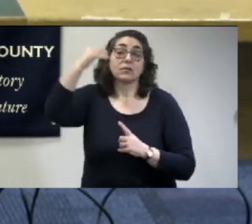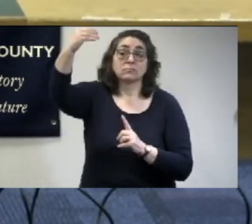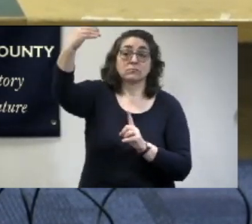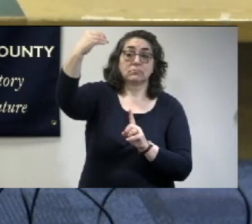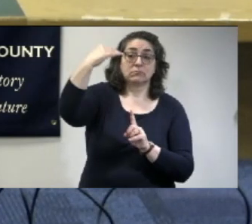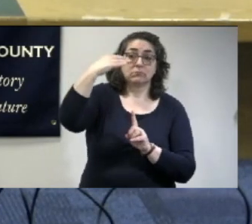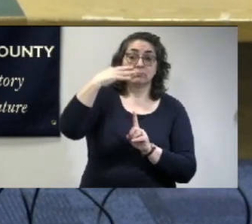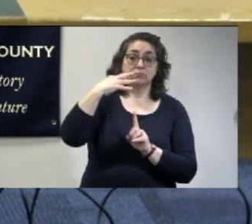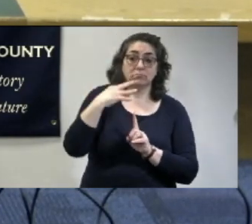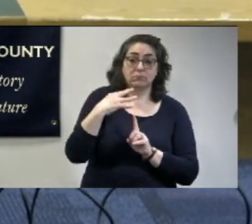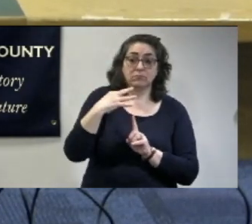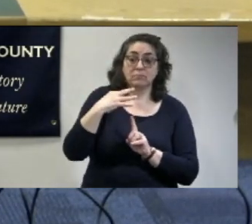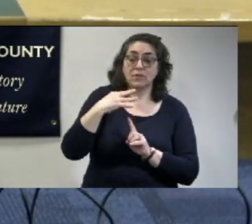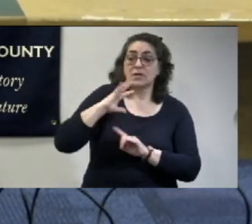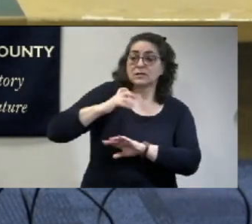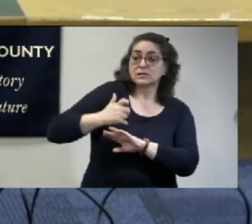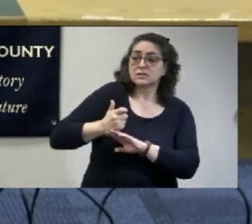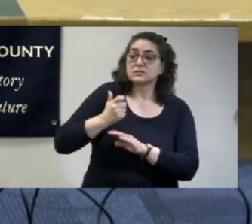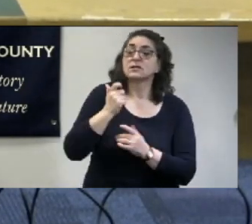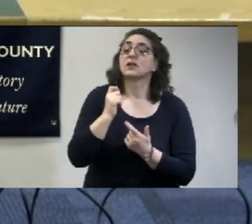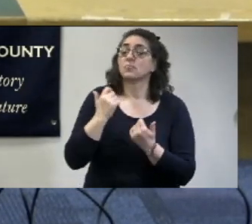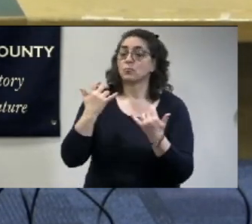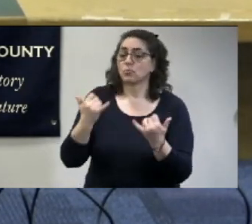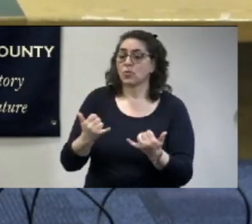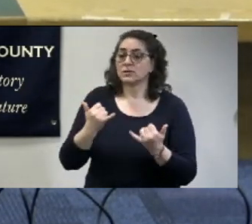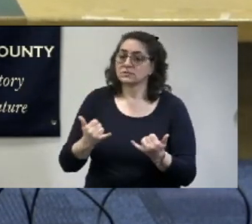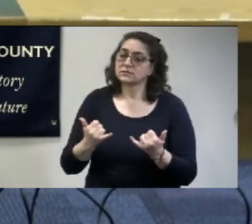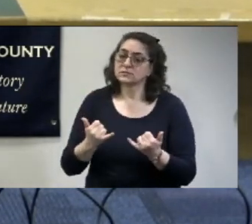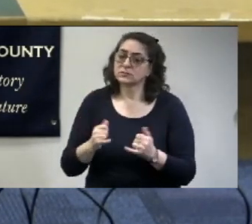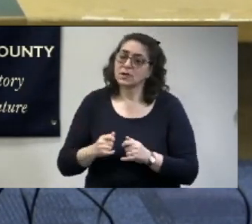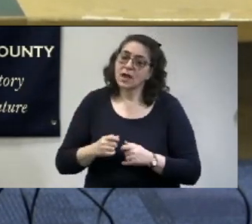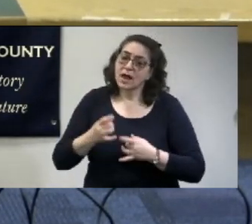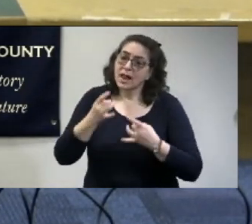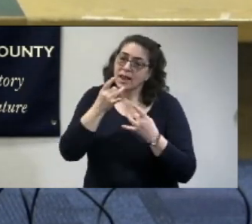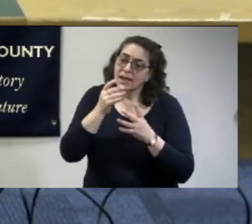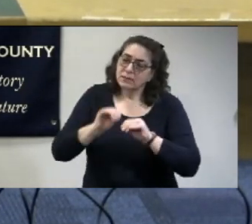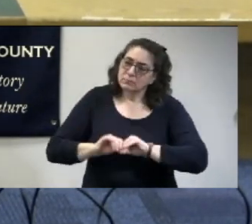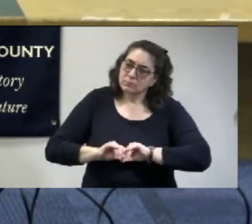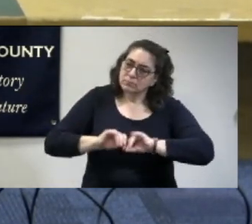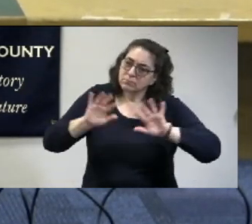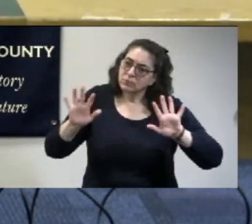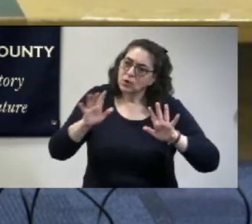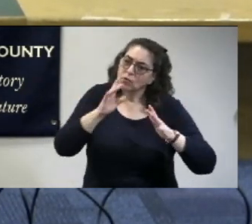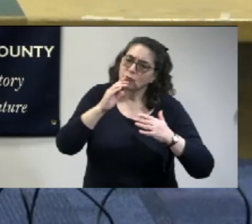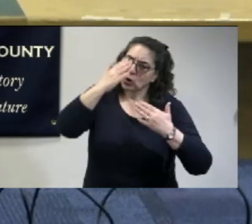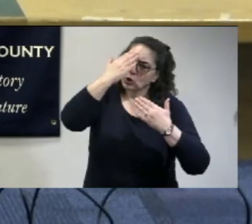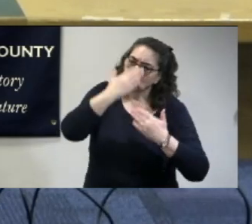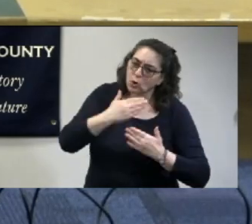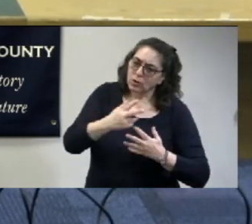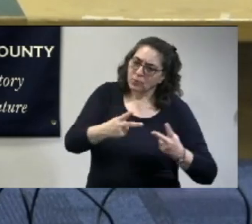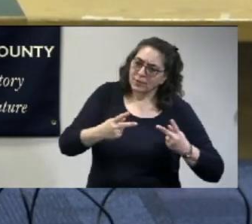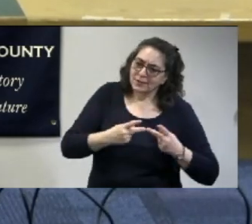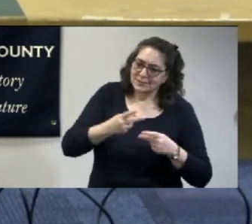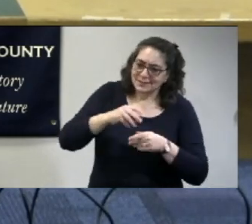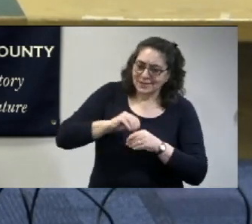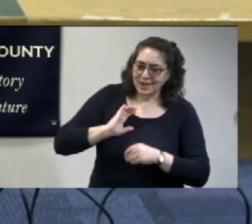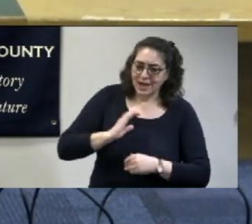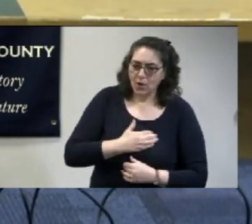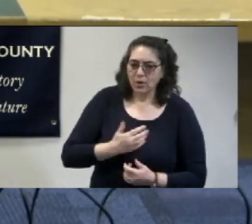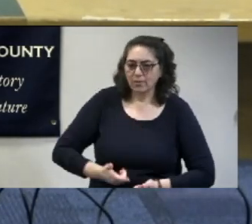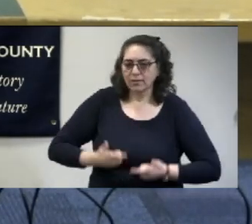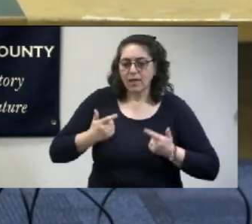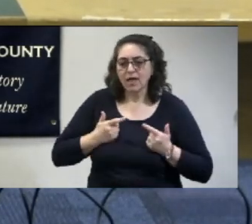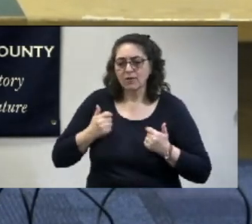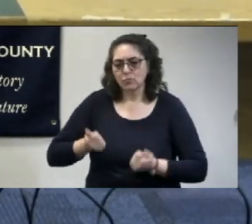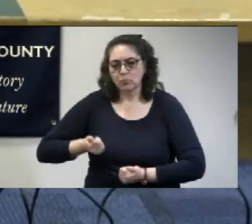restoring presence to the dark places in our lives. Bring your hope to hearts that